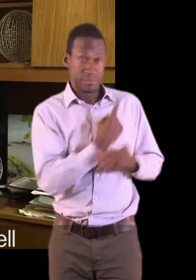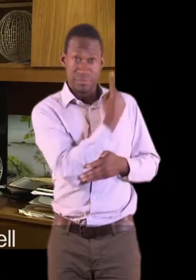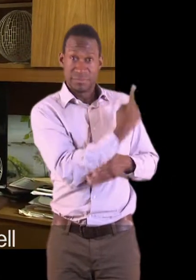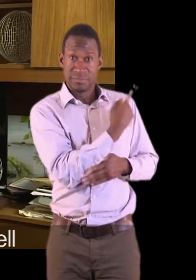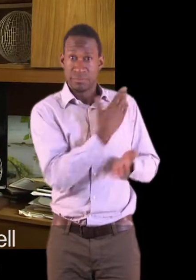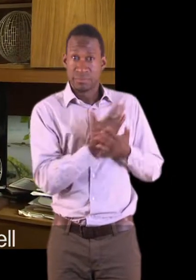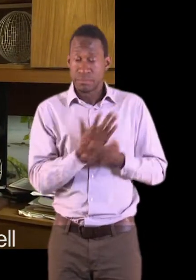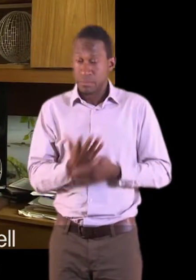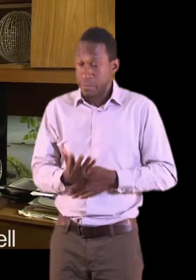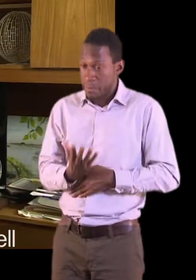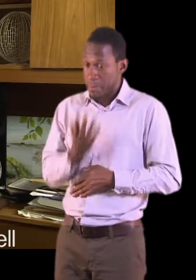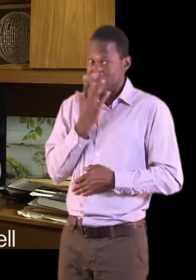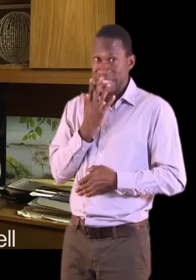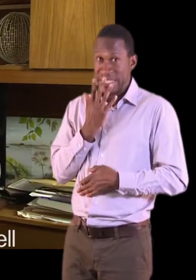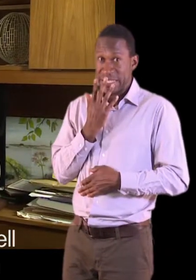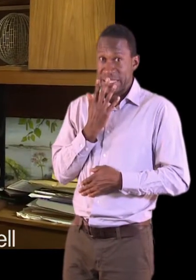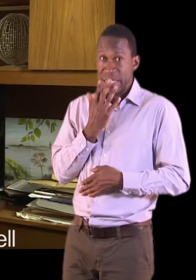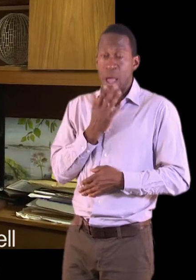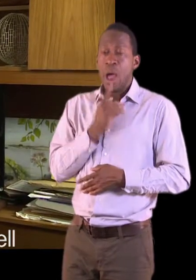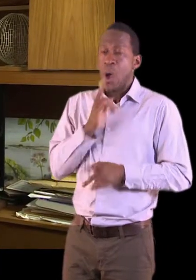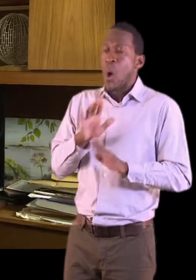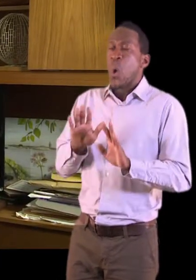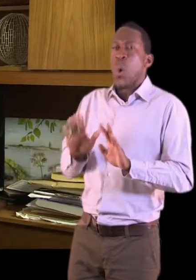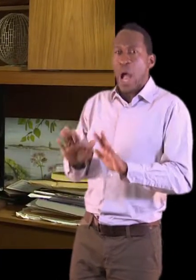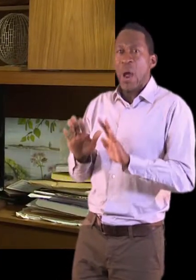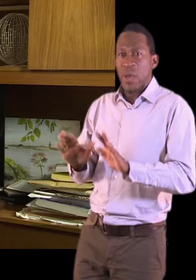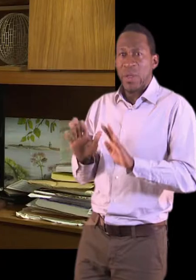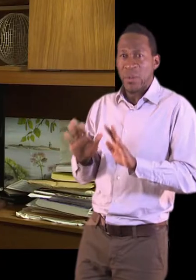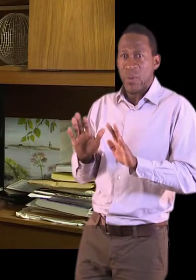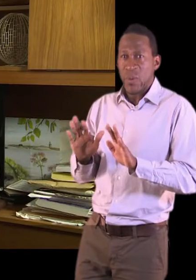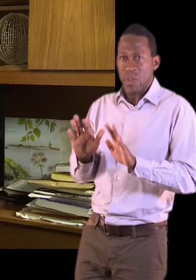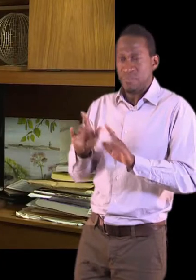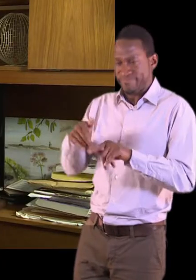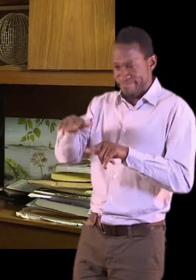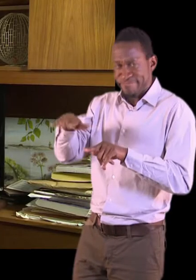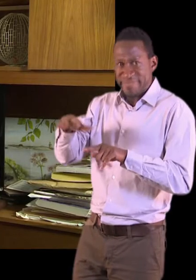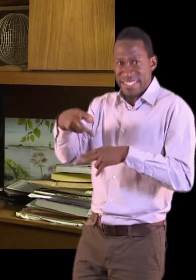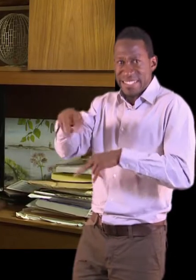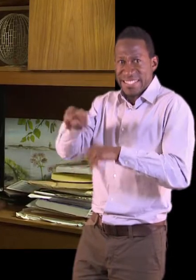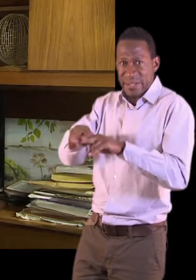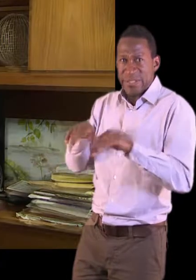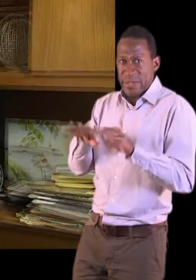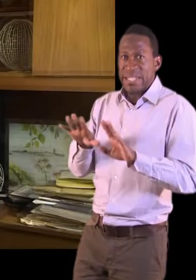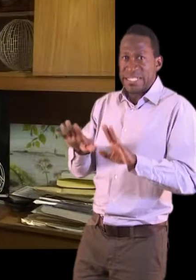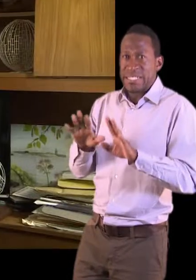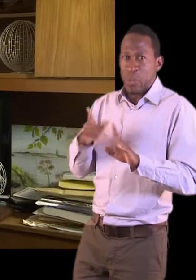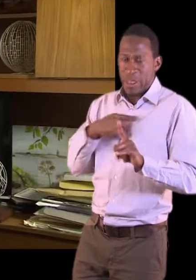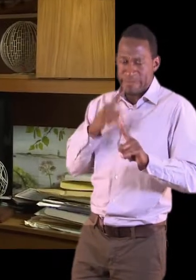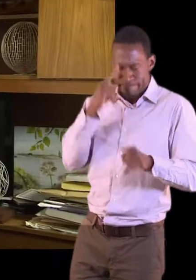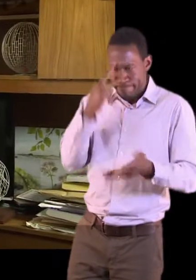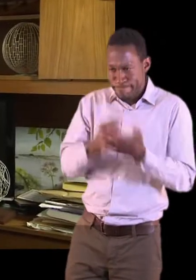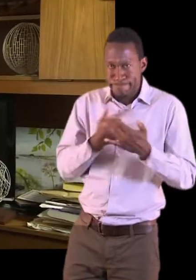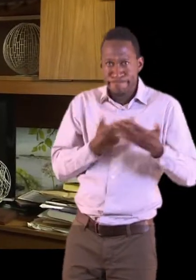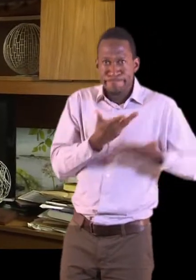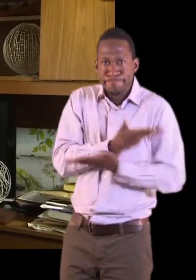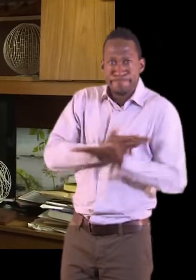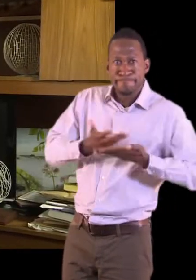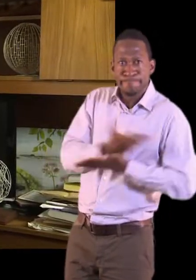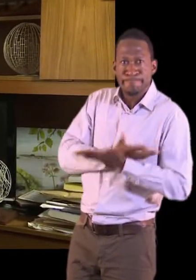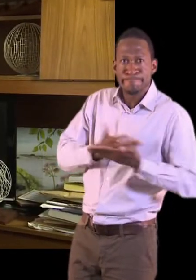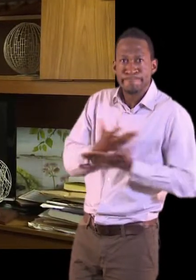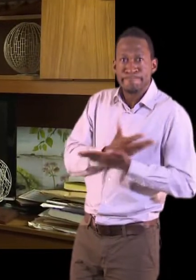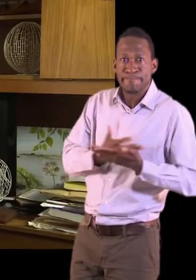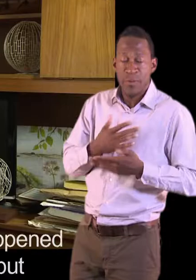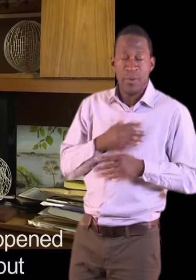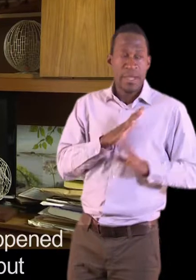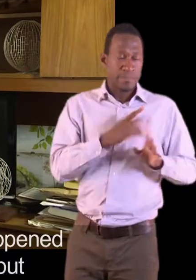Lou, well, you go and sit down, and we'll see what we can do about it. So I went and sat down